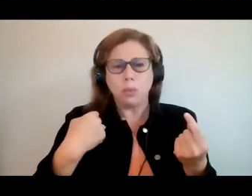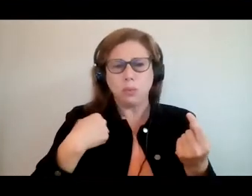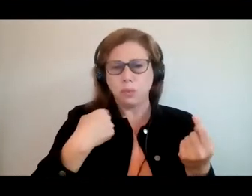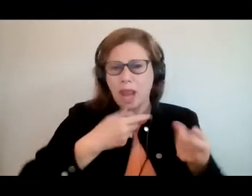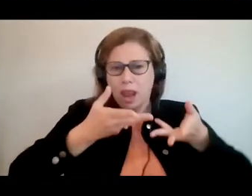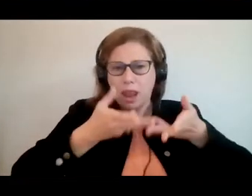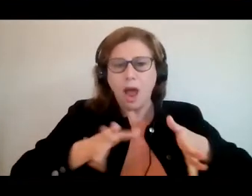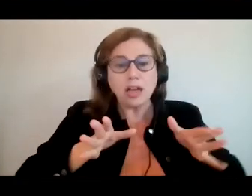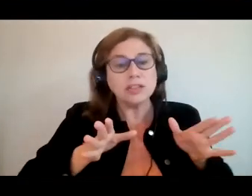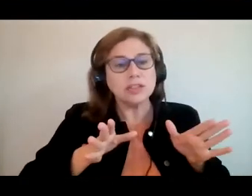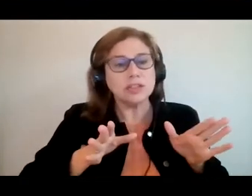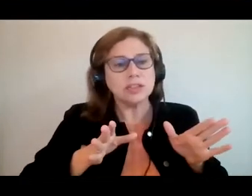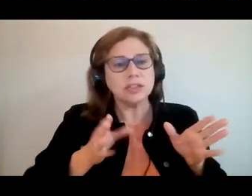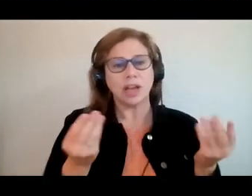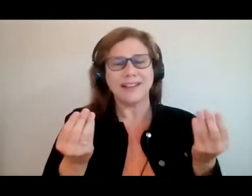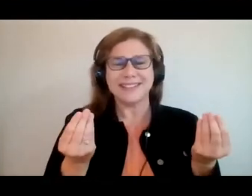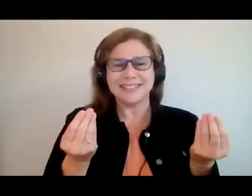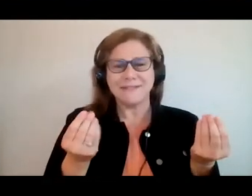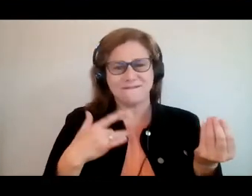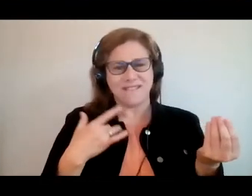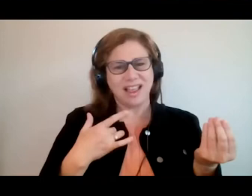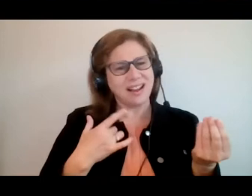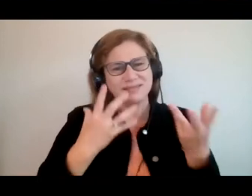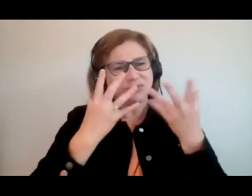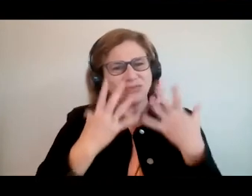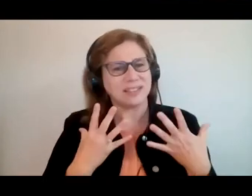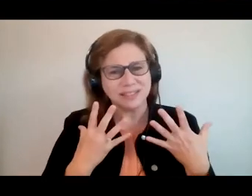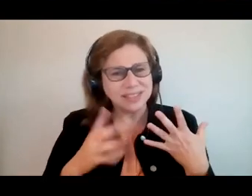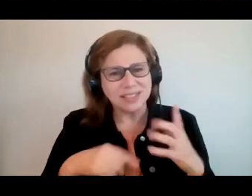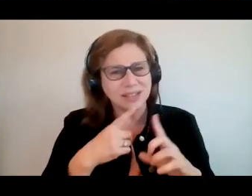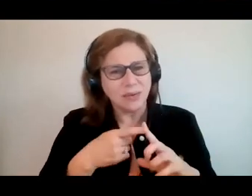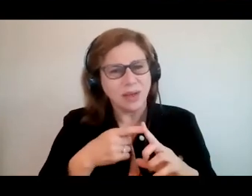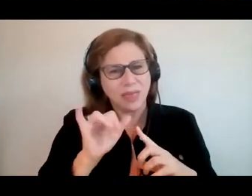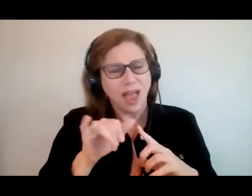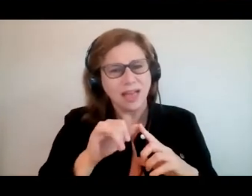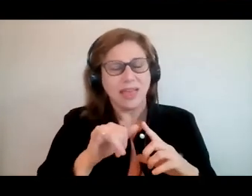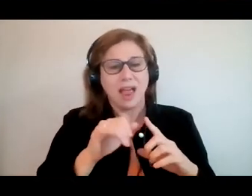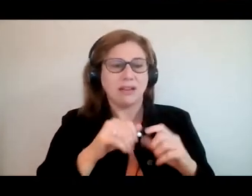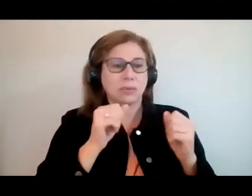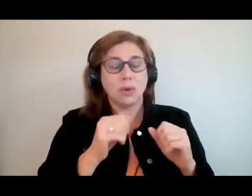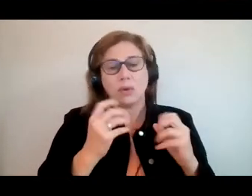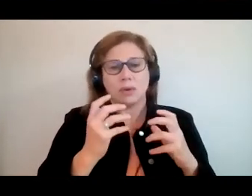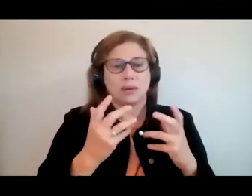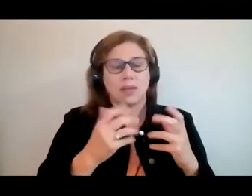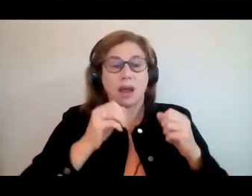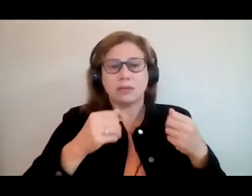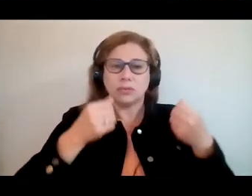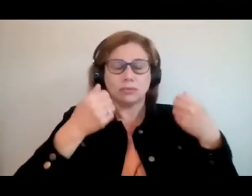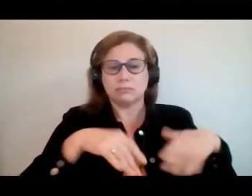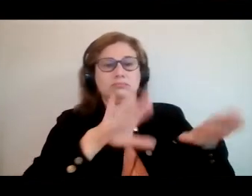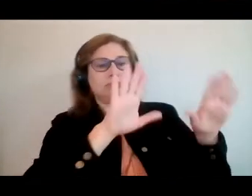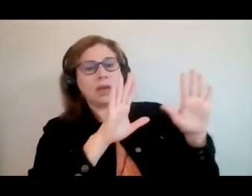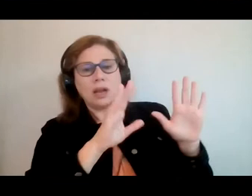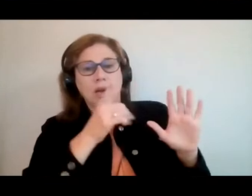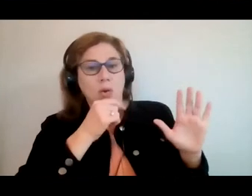true, and an element of tragedy around that so-called tragedy of this great reveal, you know, is the